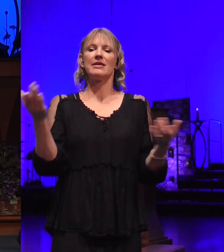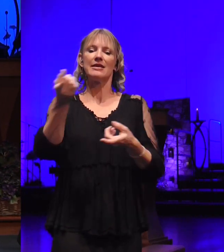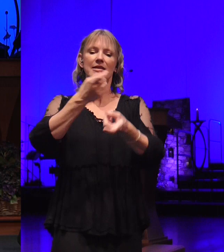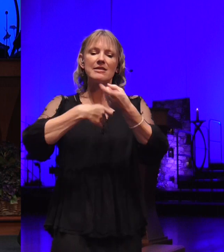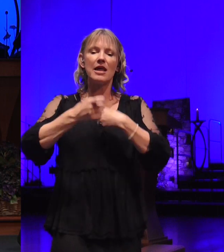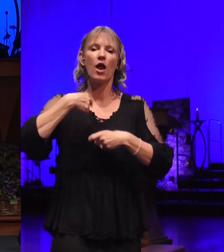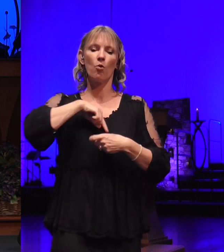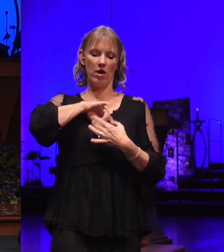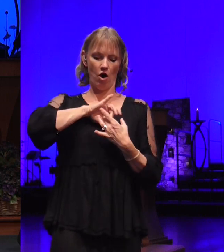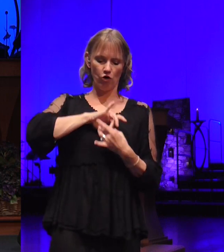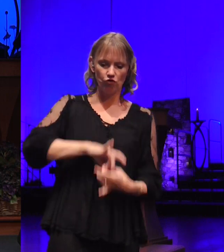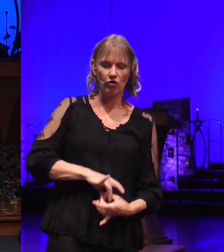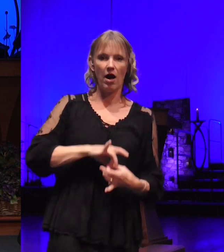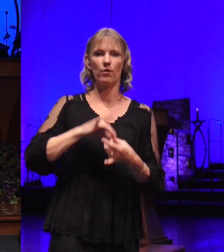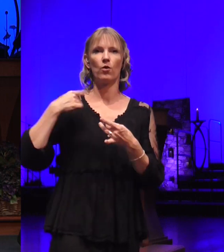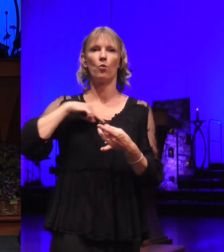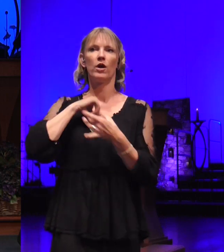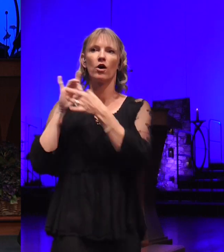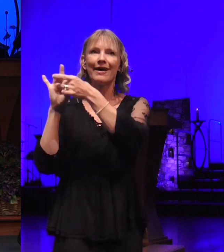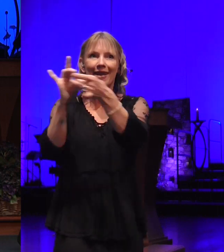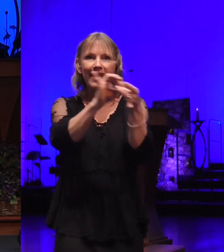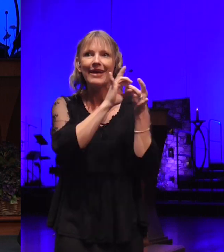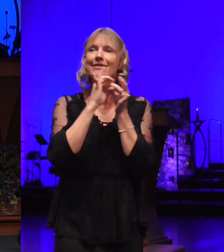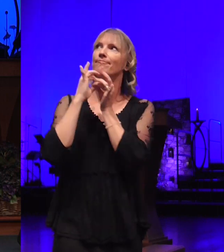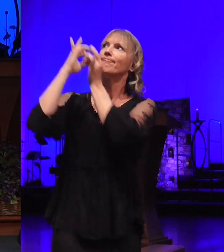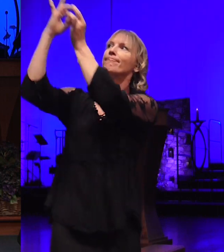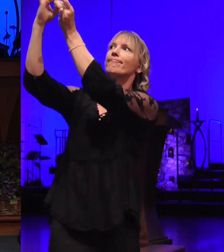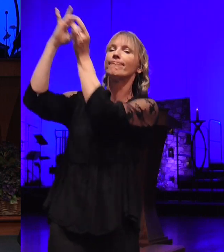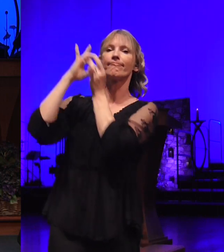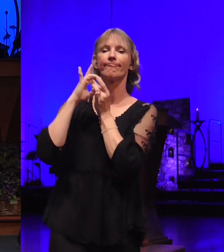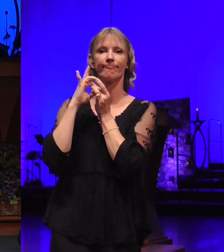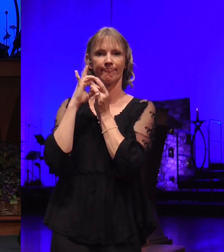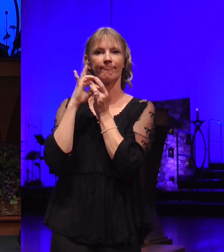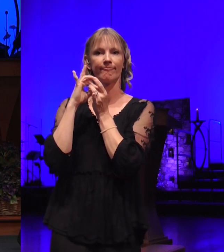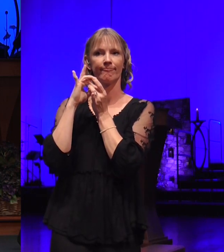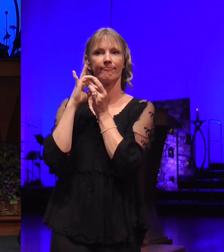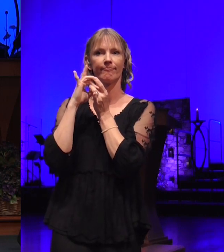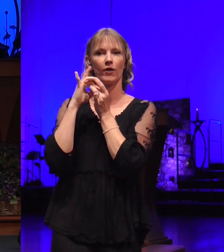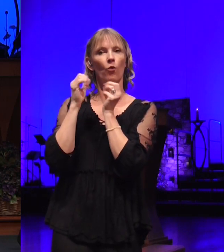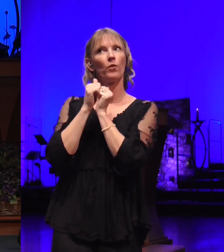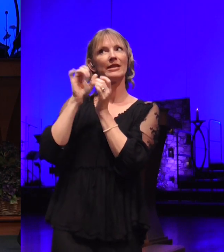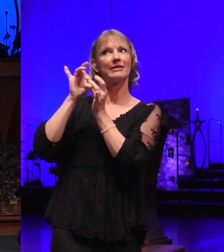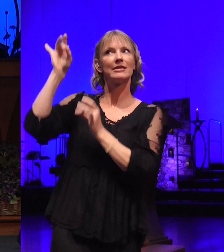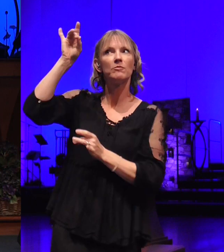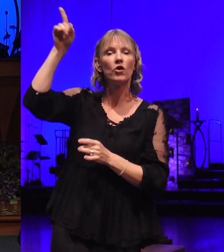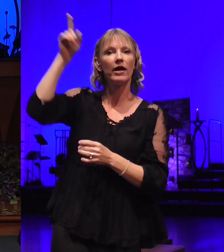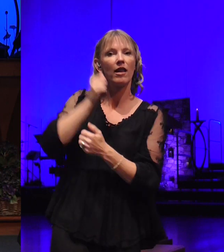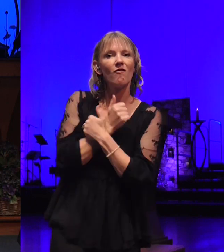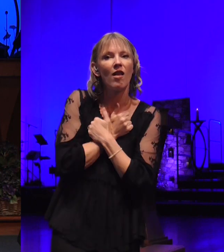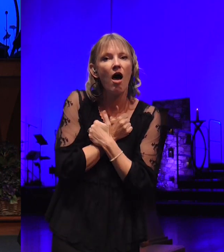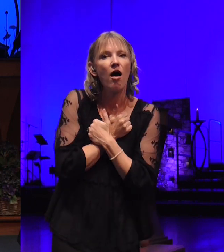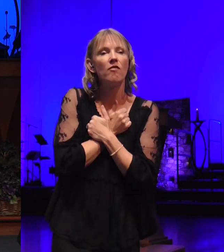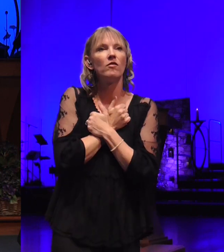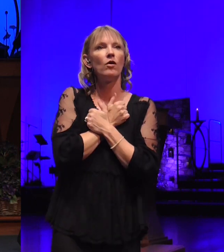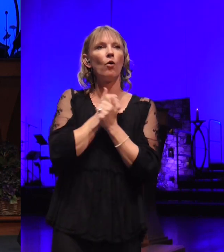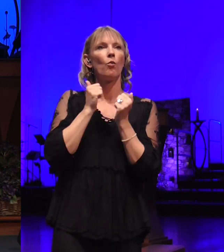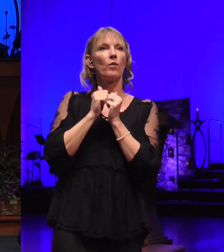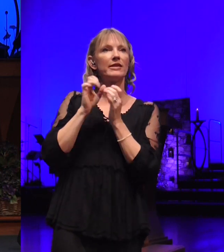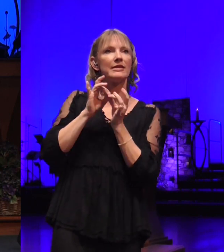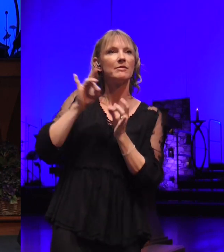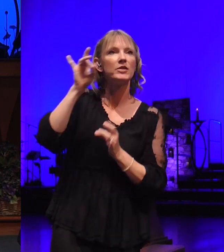grounded and connected with the true vine, with a spirit of love, with a